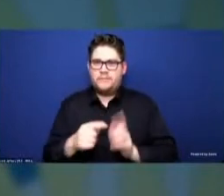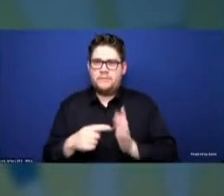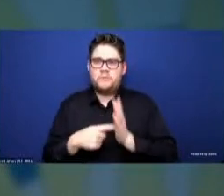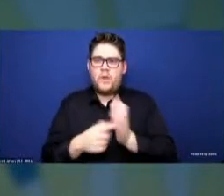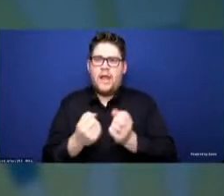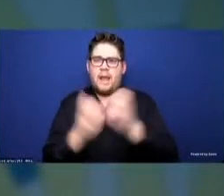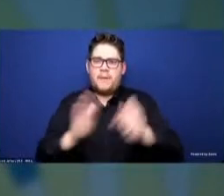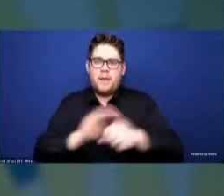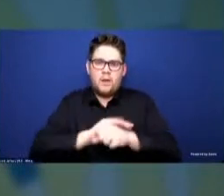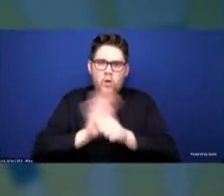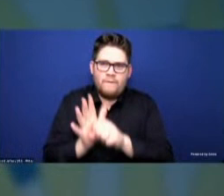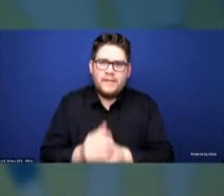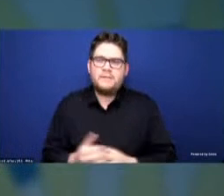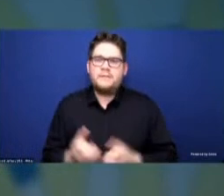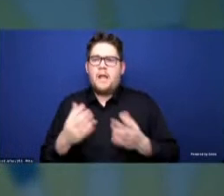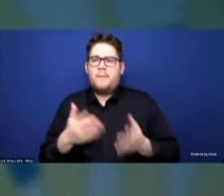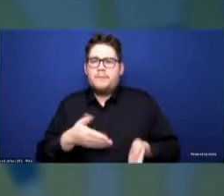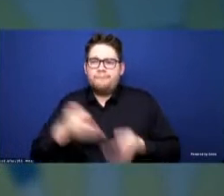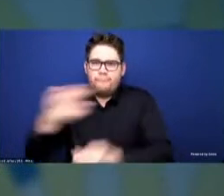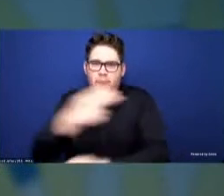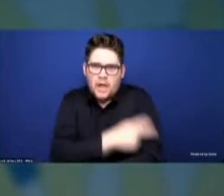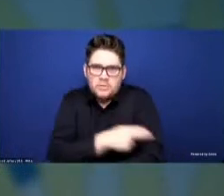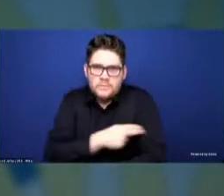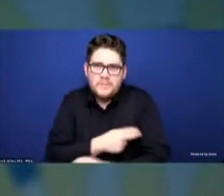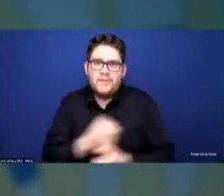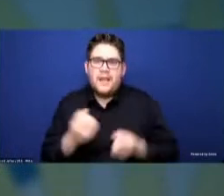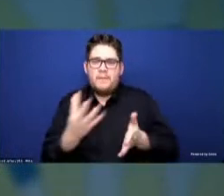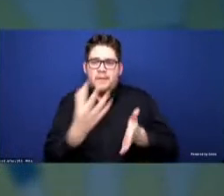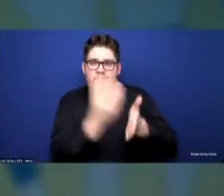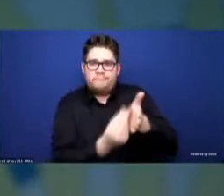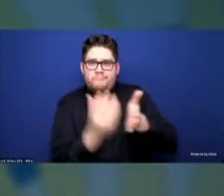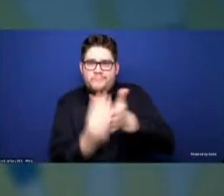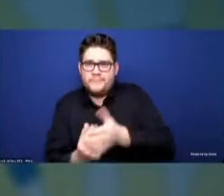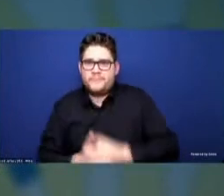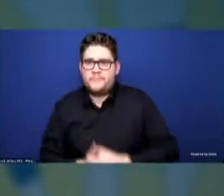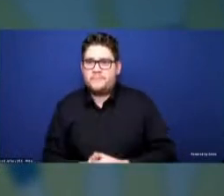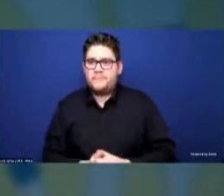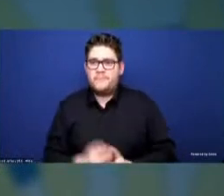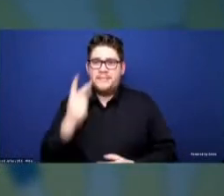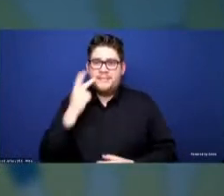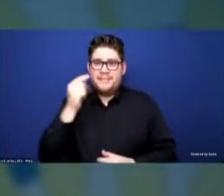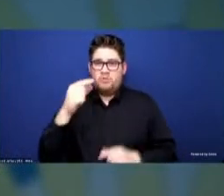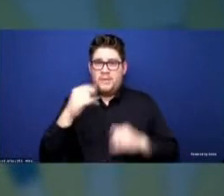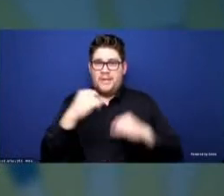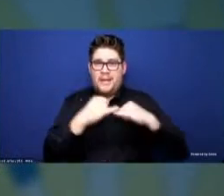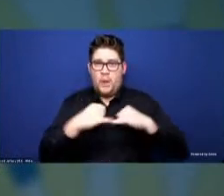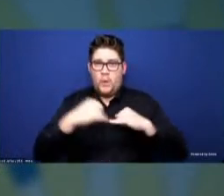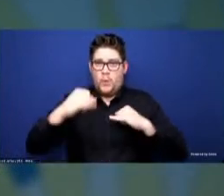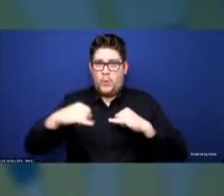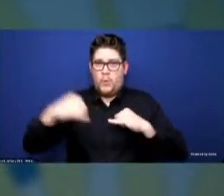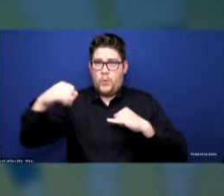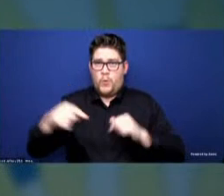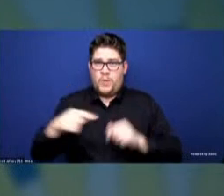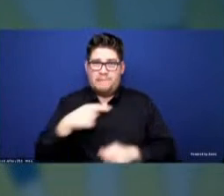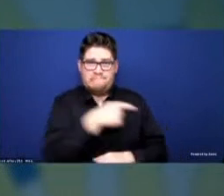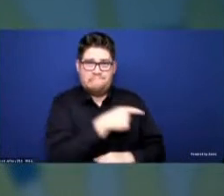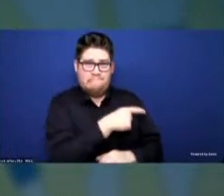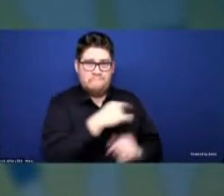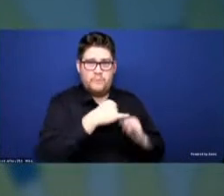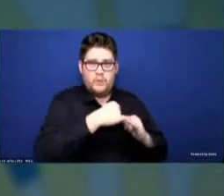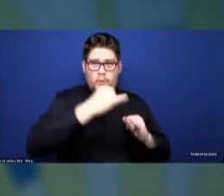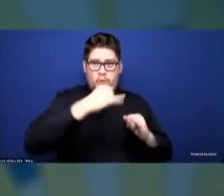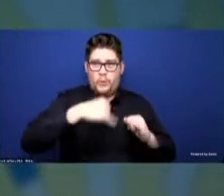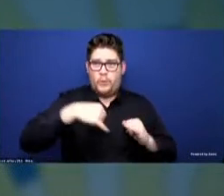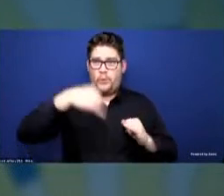And what we can see in the green at the top is that we had a dramatic increase in the third week of March, and